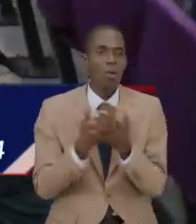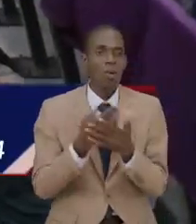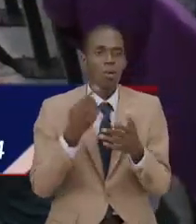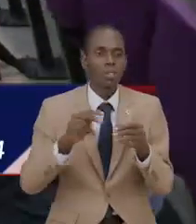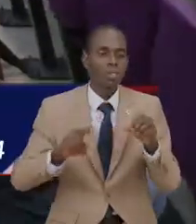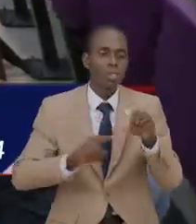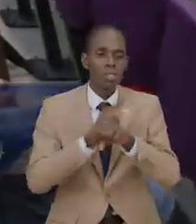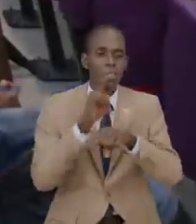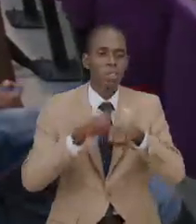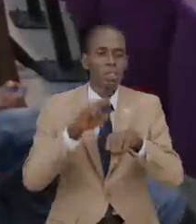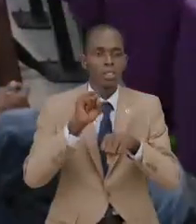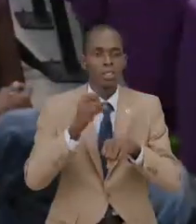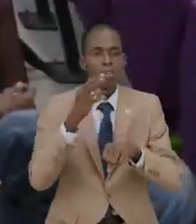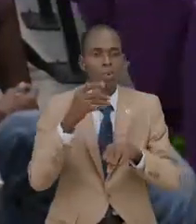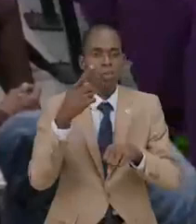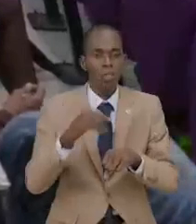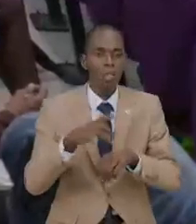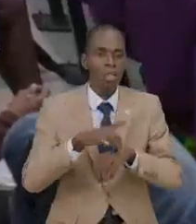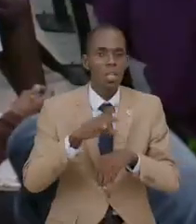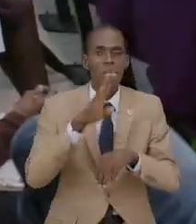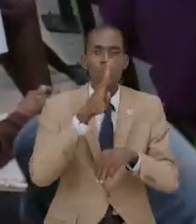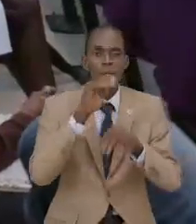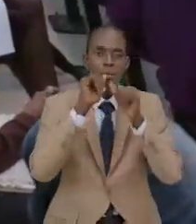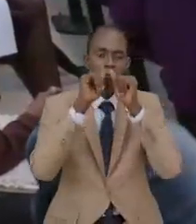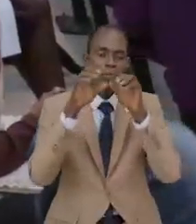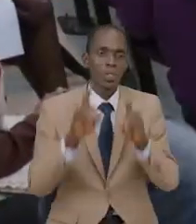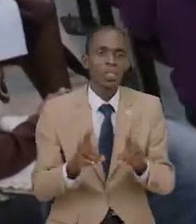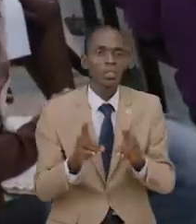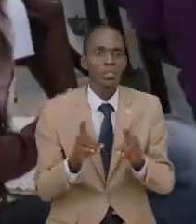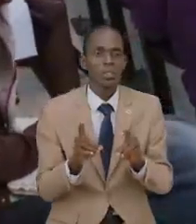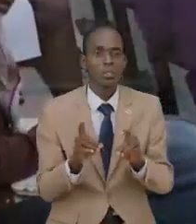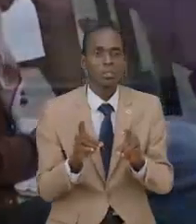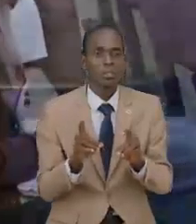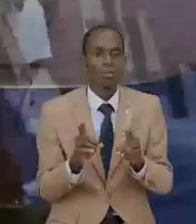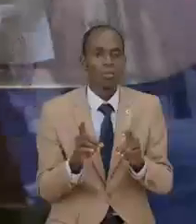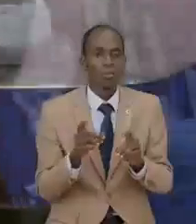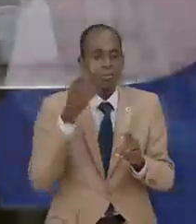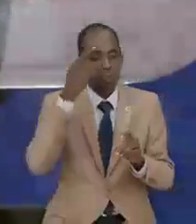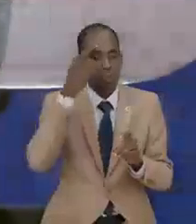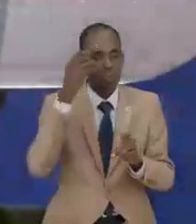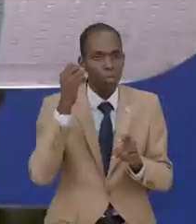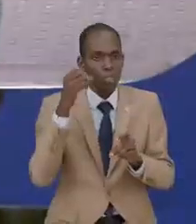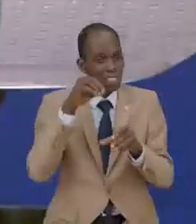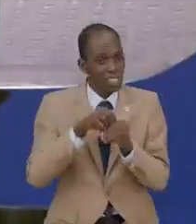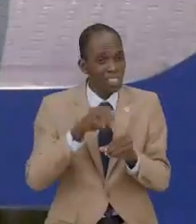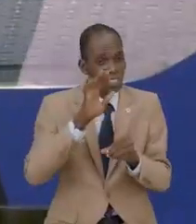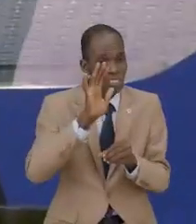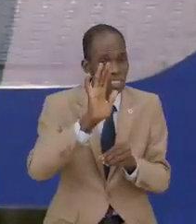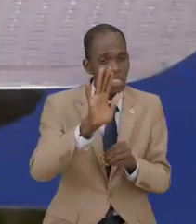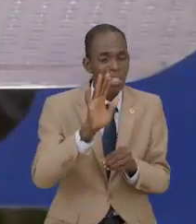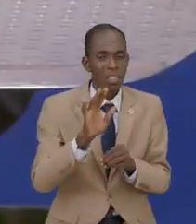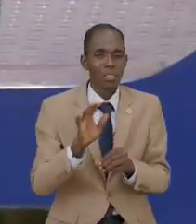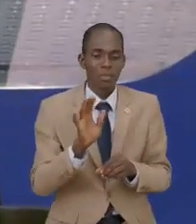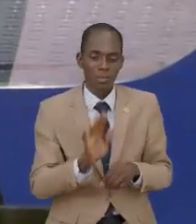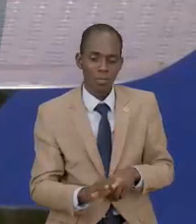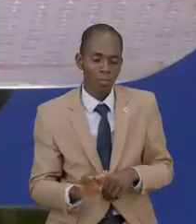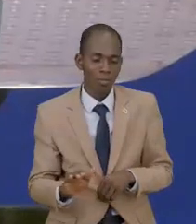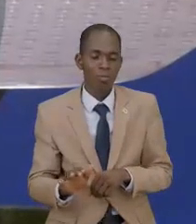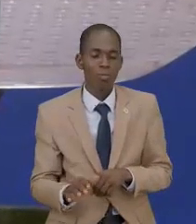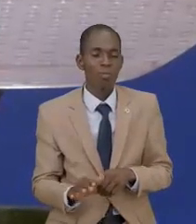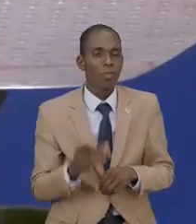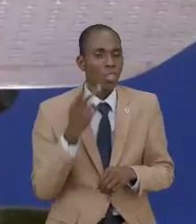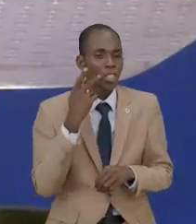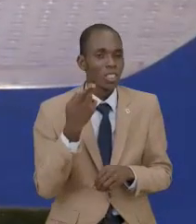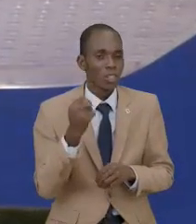of the earth be blessed. In thy seed. The Holy Spirit, now through Paul